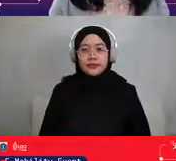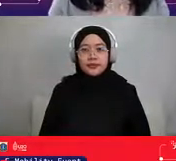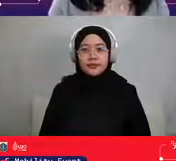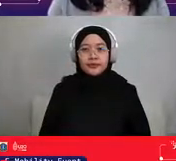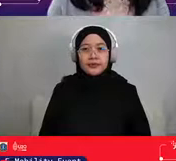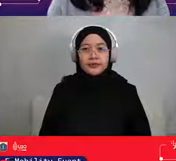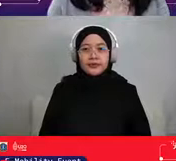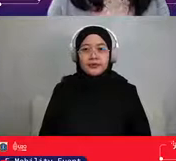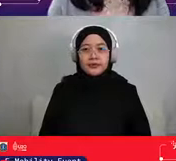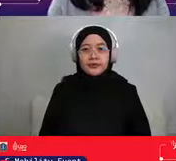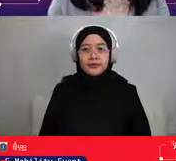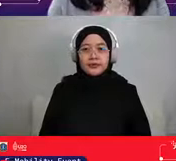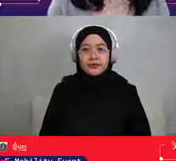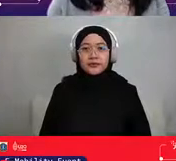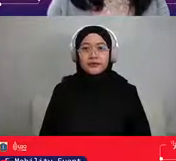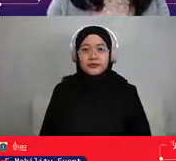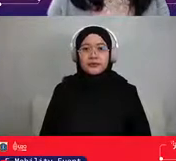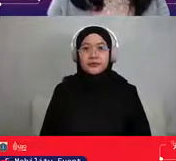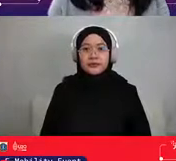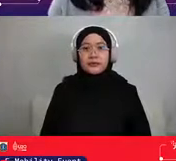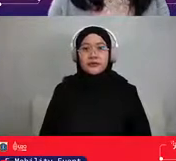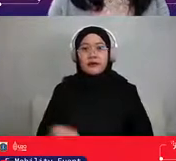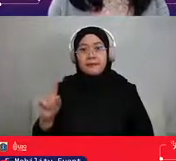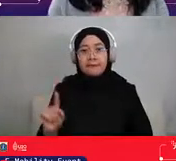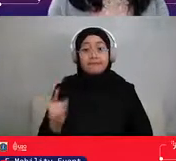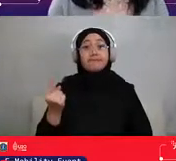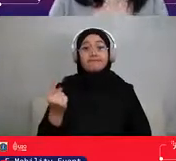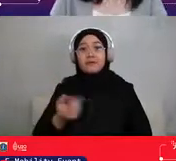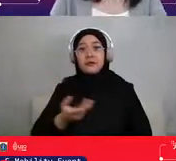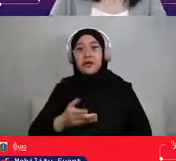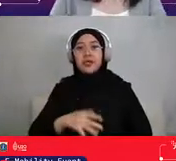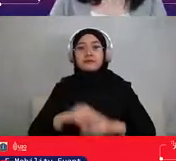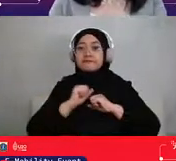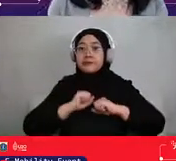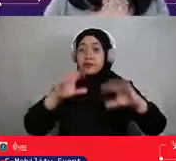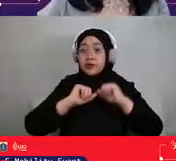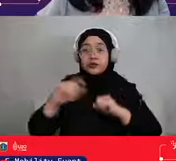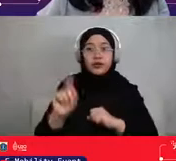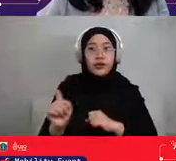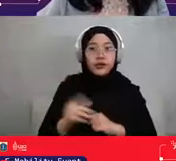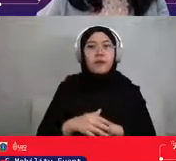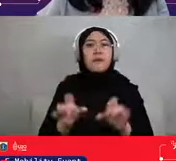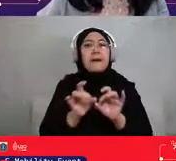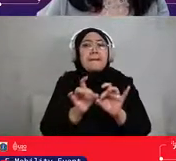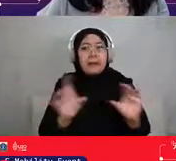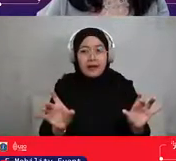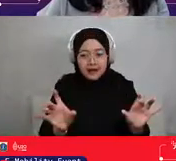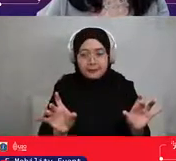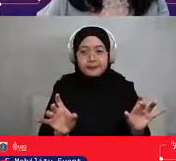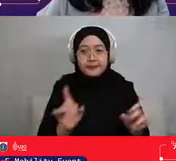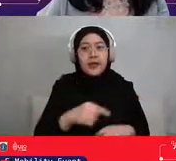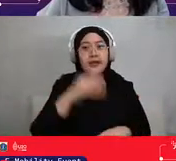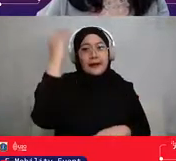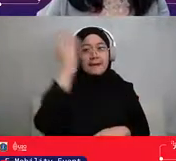So first of all, we'd like to understand the differences between the diesel and electric buses in terms of financing.